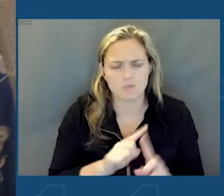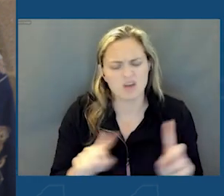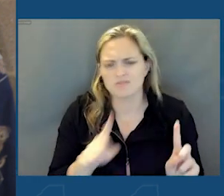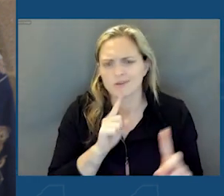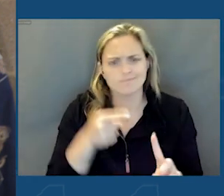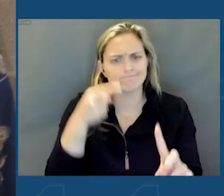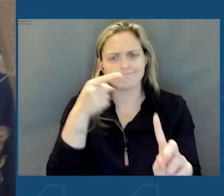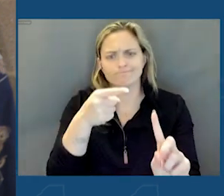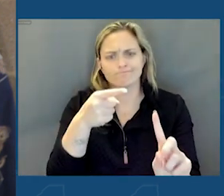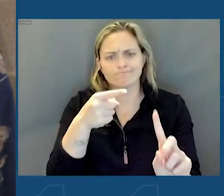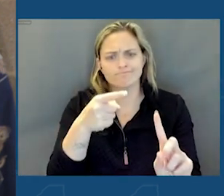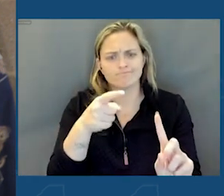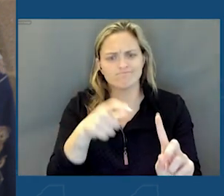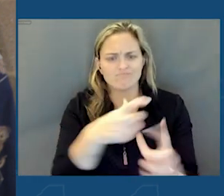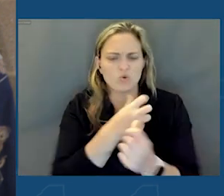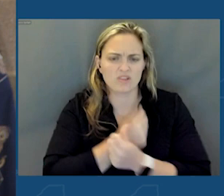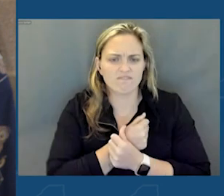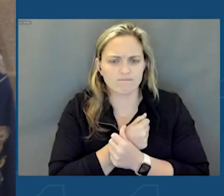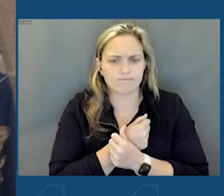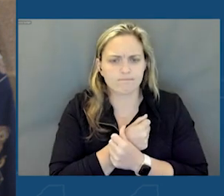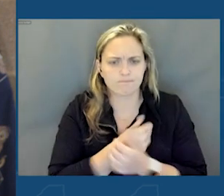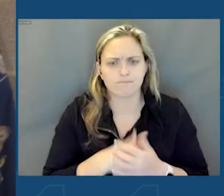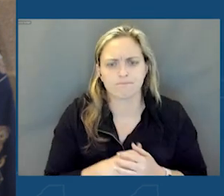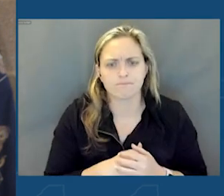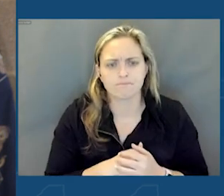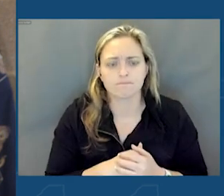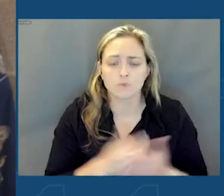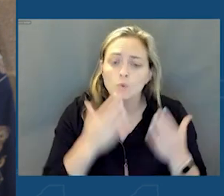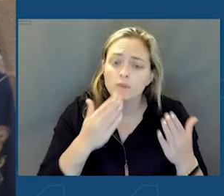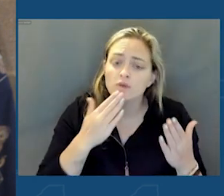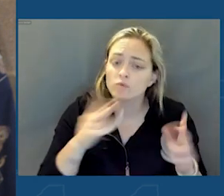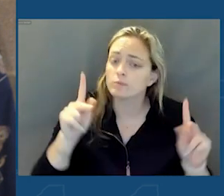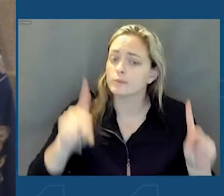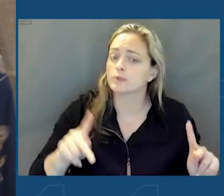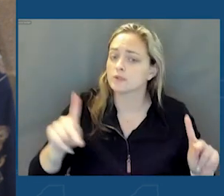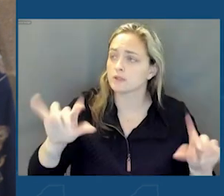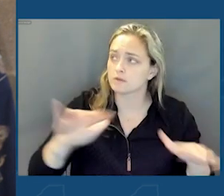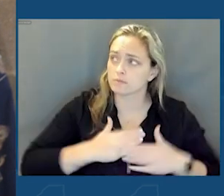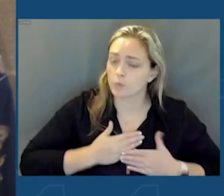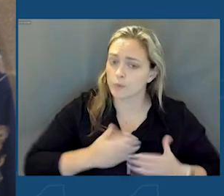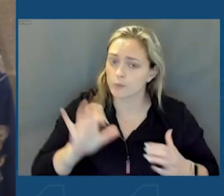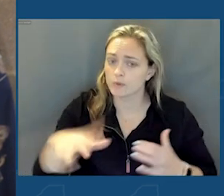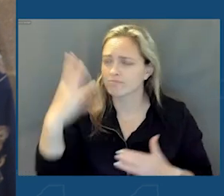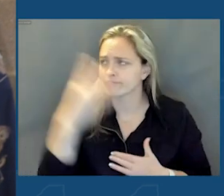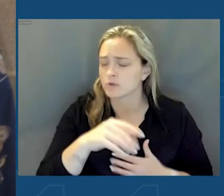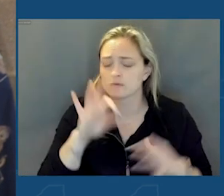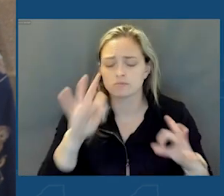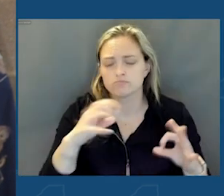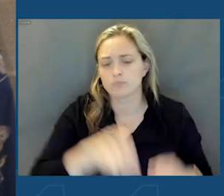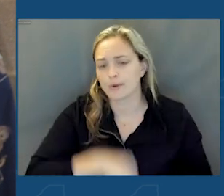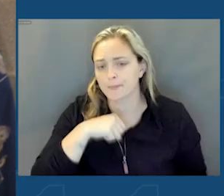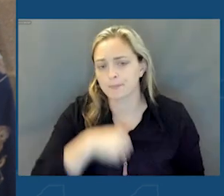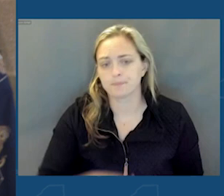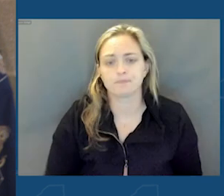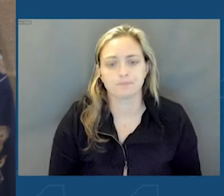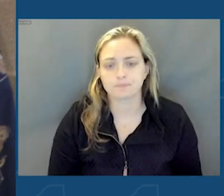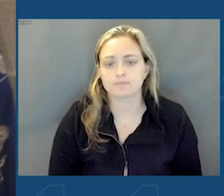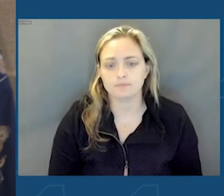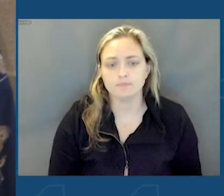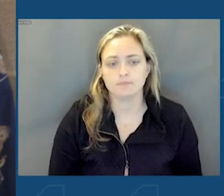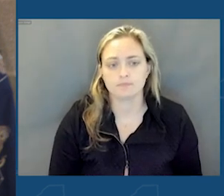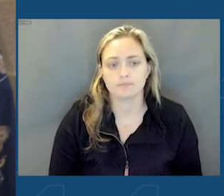deserve our love when they return. So I want to thank you for being the person who does that so beautifully for us. I'm so proud.